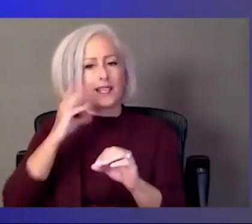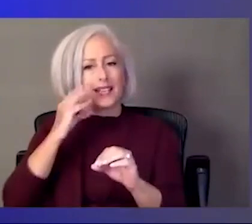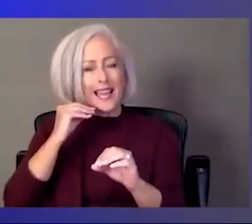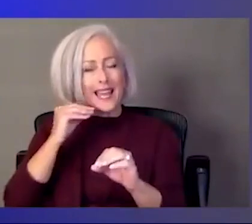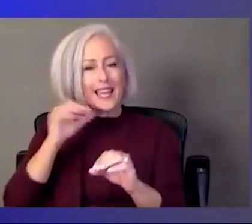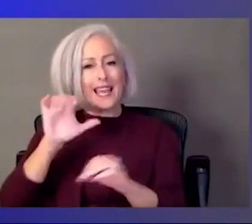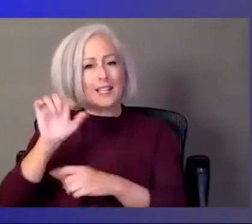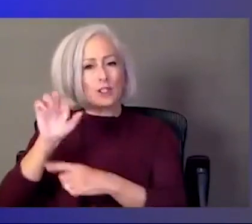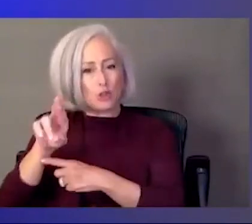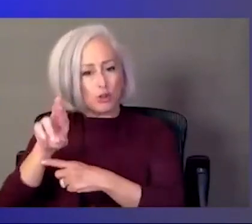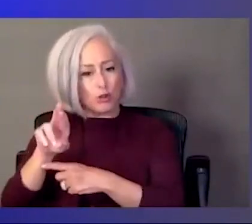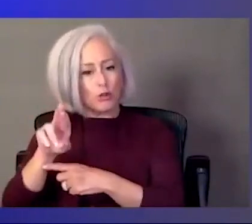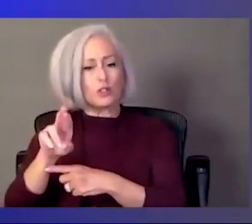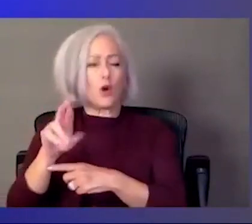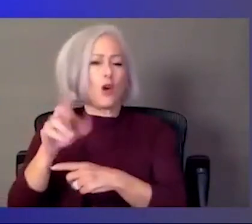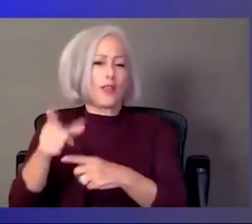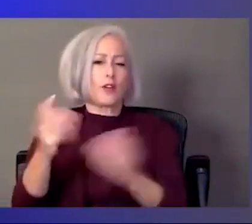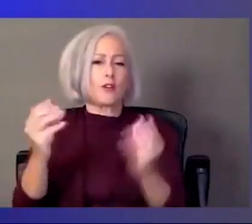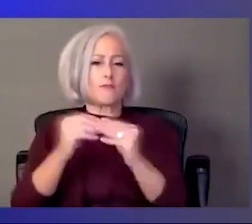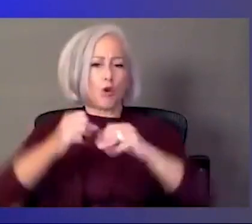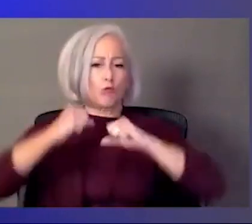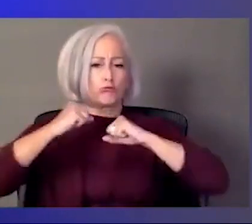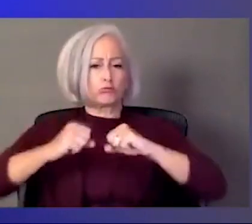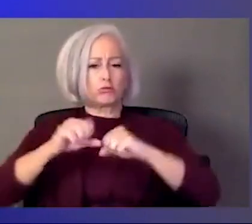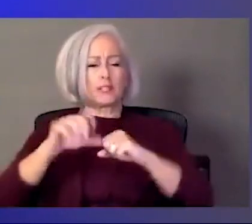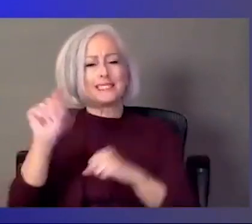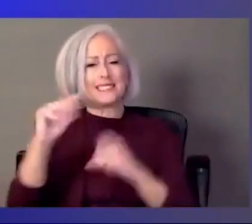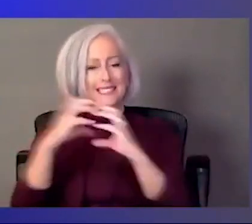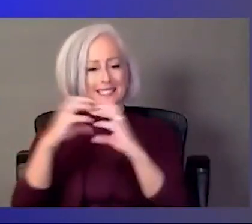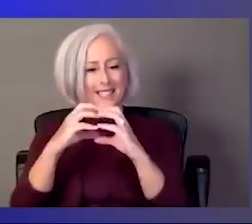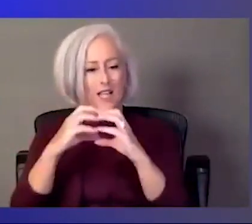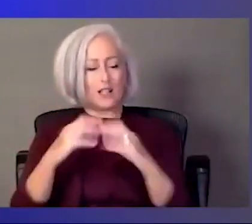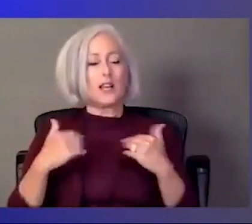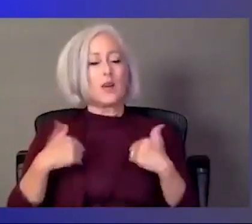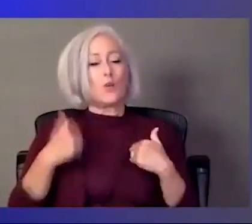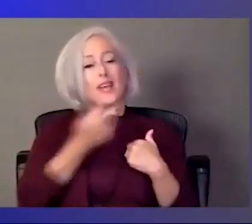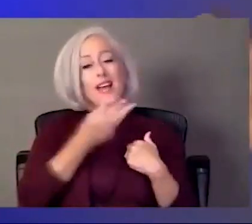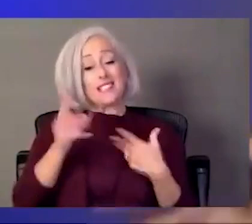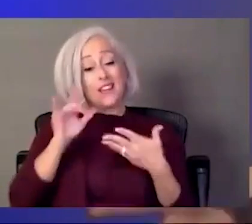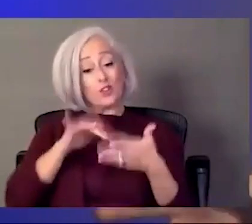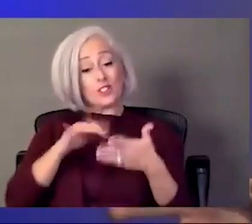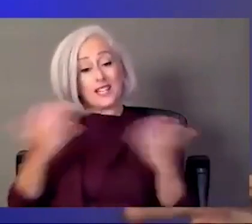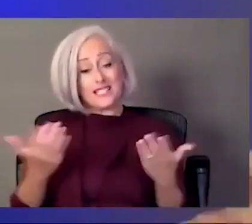studies in our system currently at the University of Kansas Health System where we're